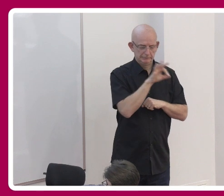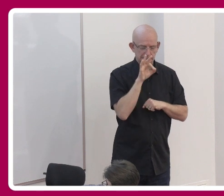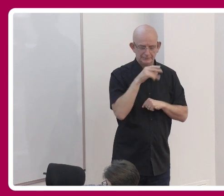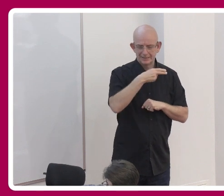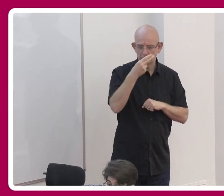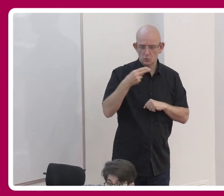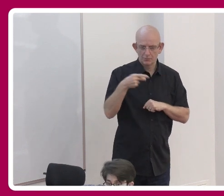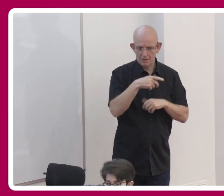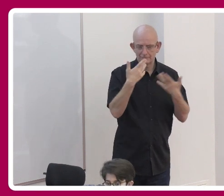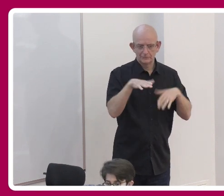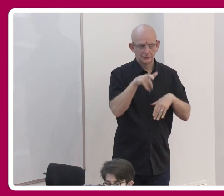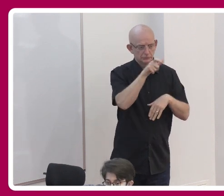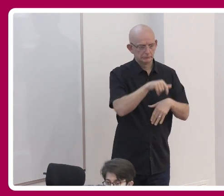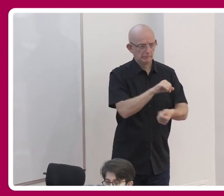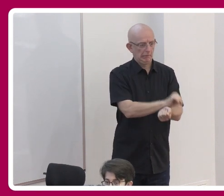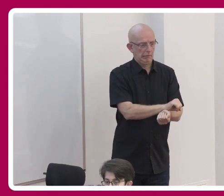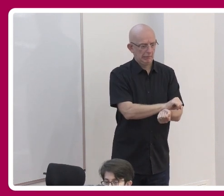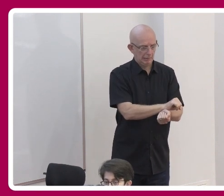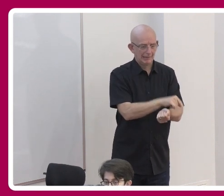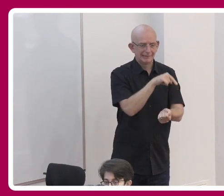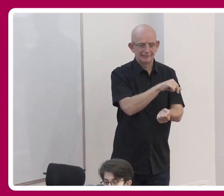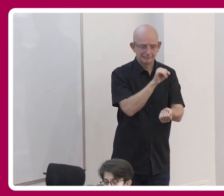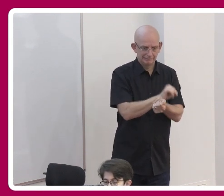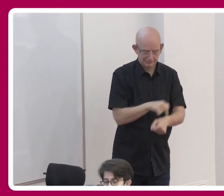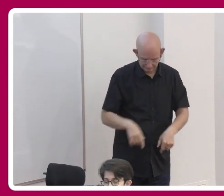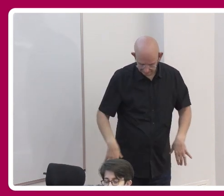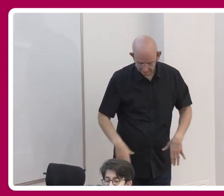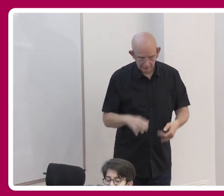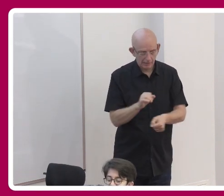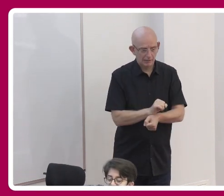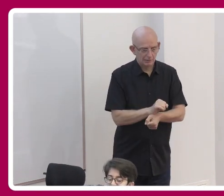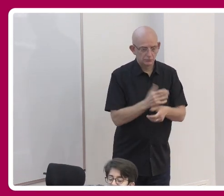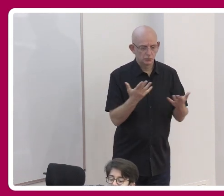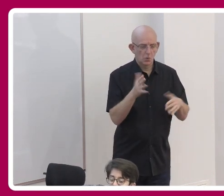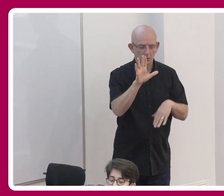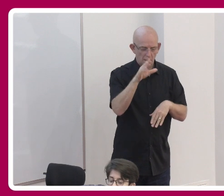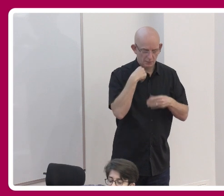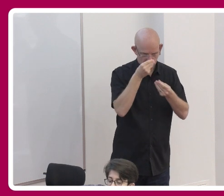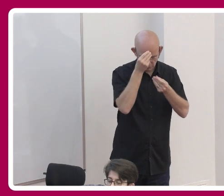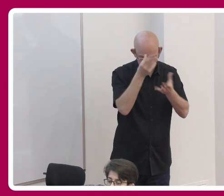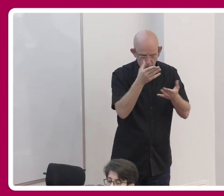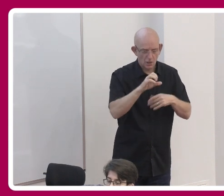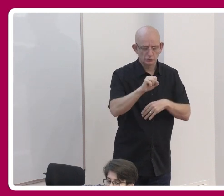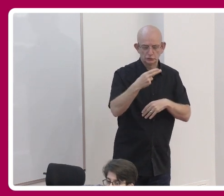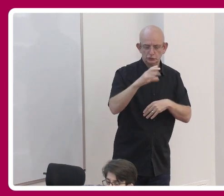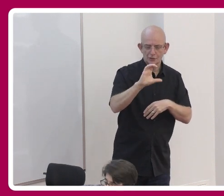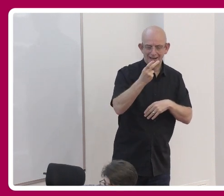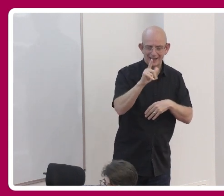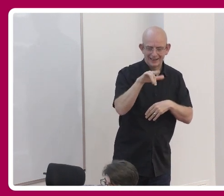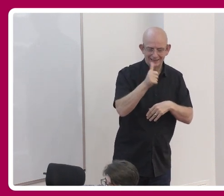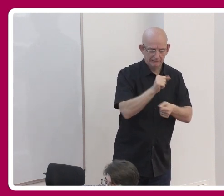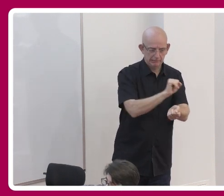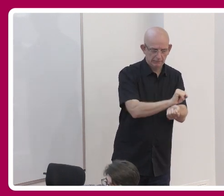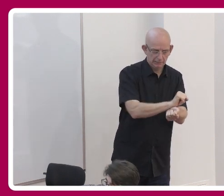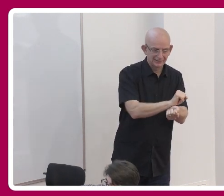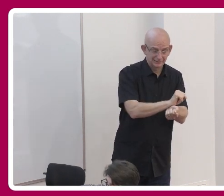shackling, Yes, exactly. Shackling or chaining is the practice of confining a